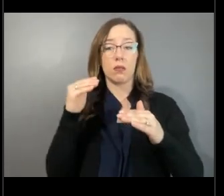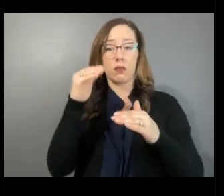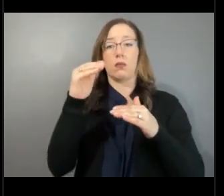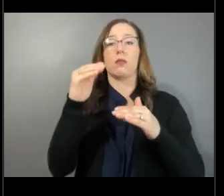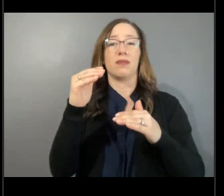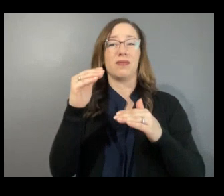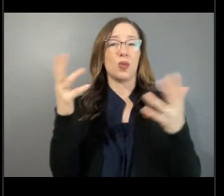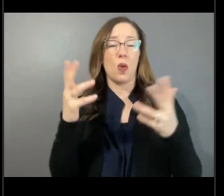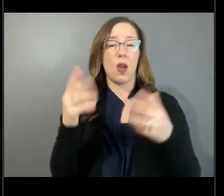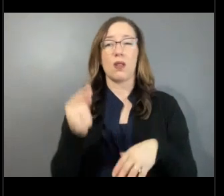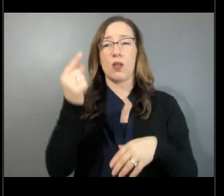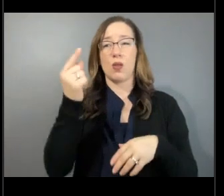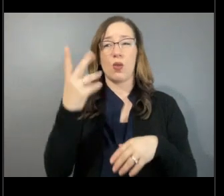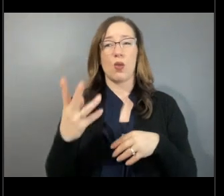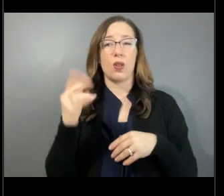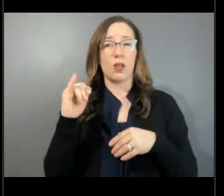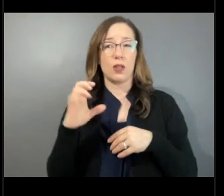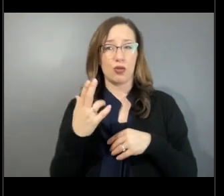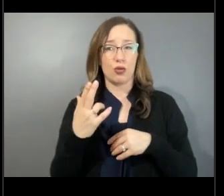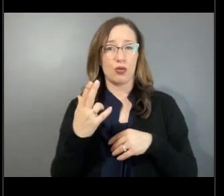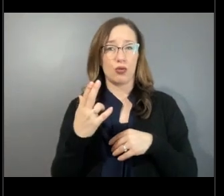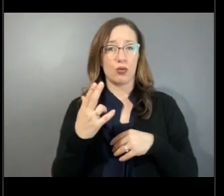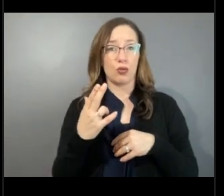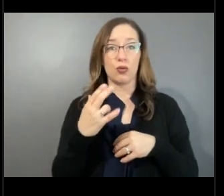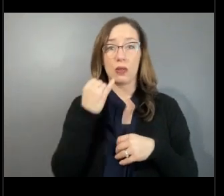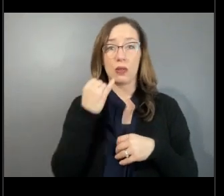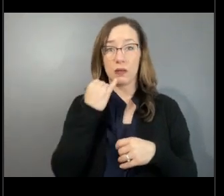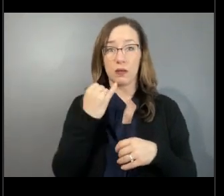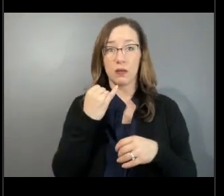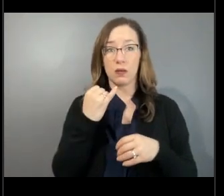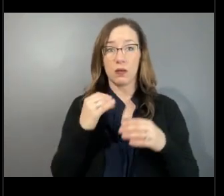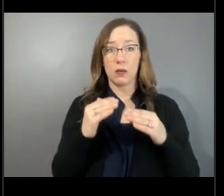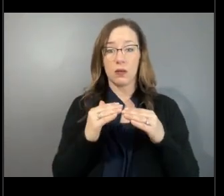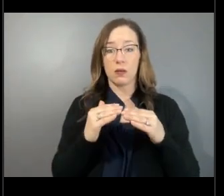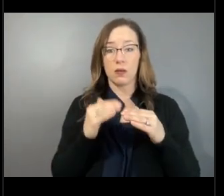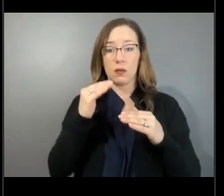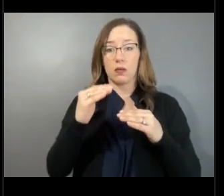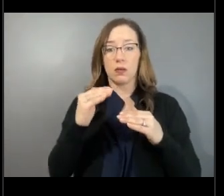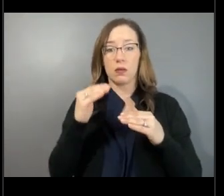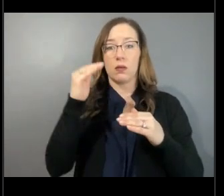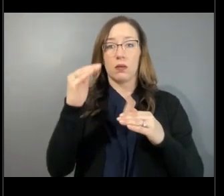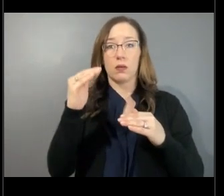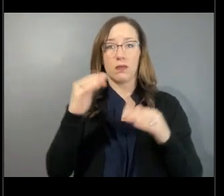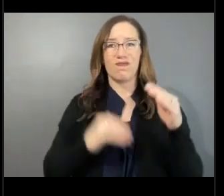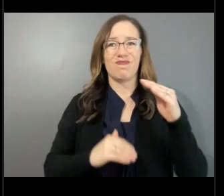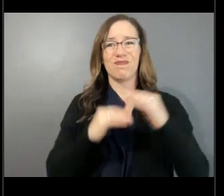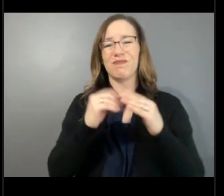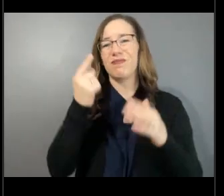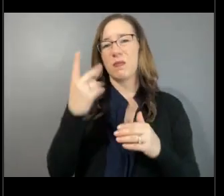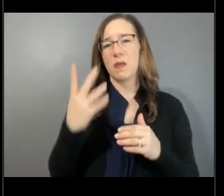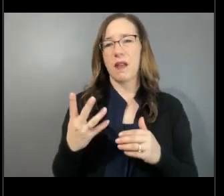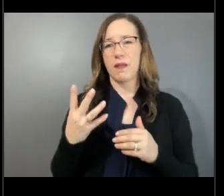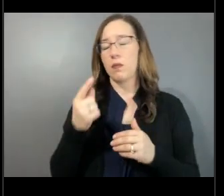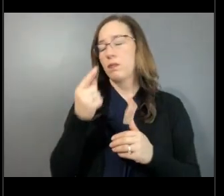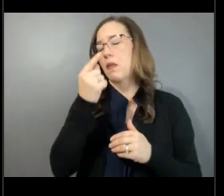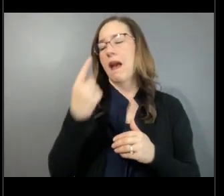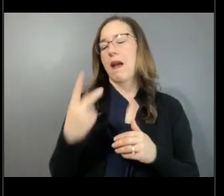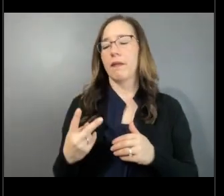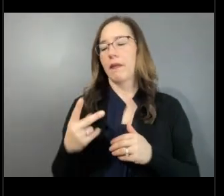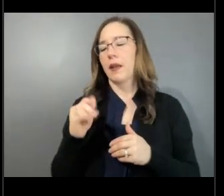is a 1/4 inch. When a tapered threshold is used, the maximum height is a 1/2 inch.